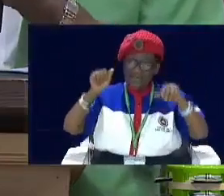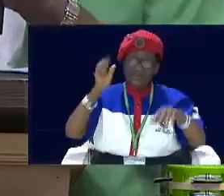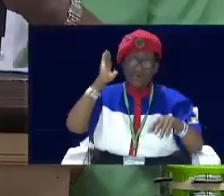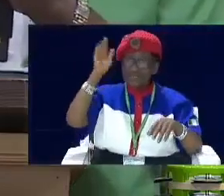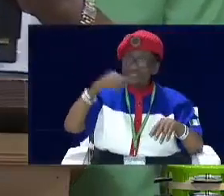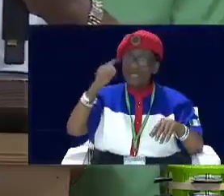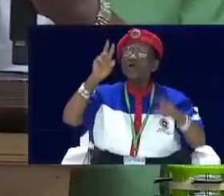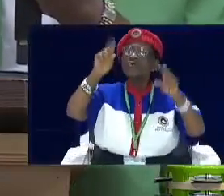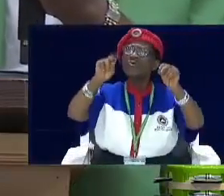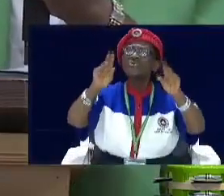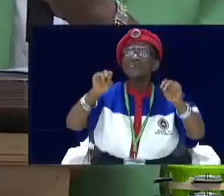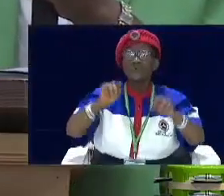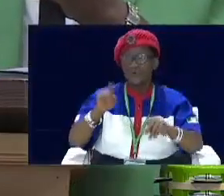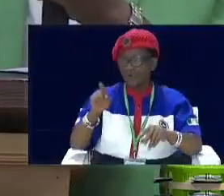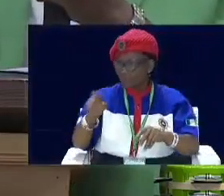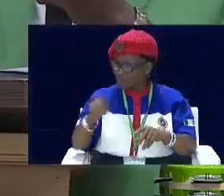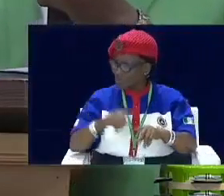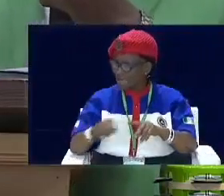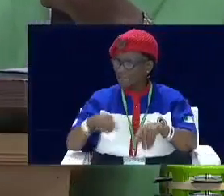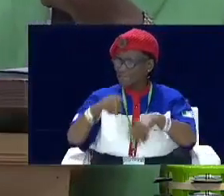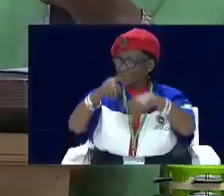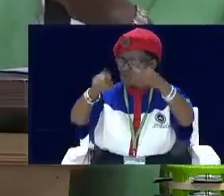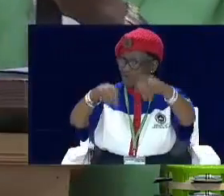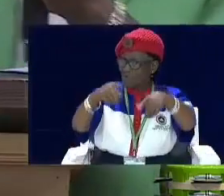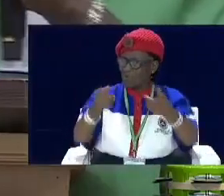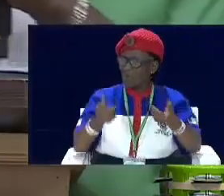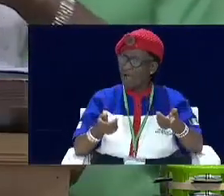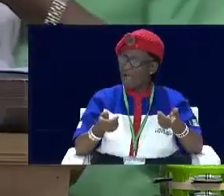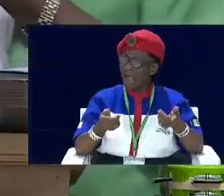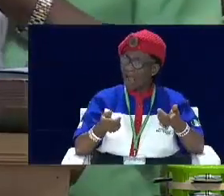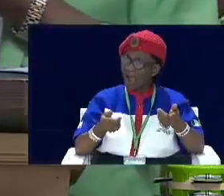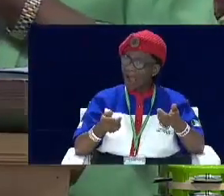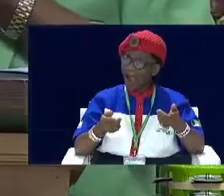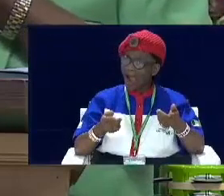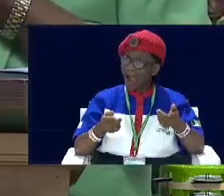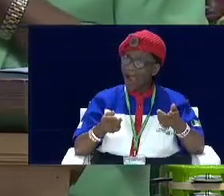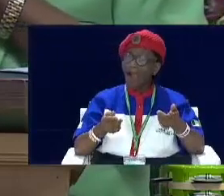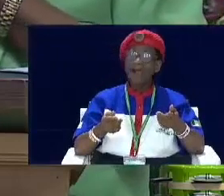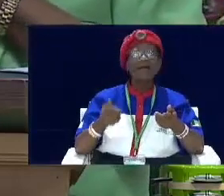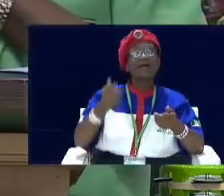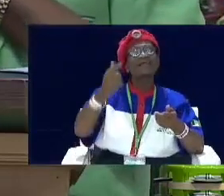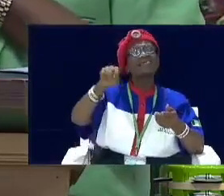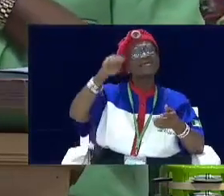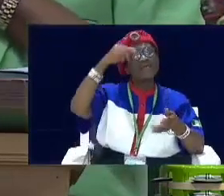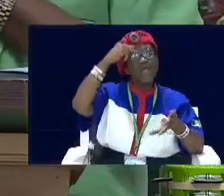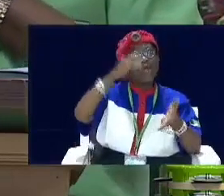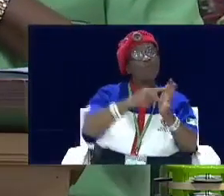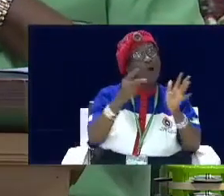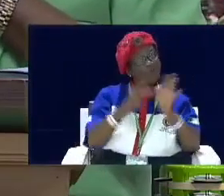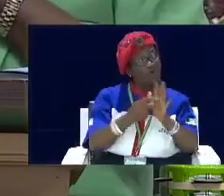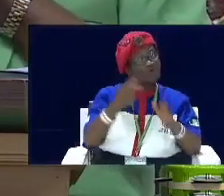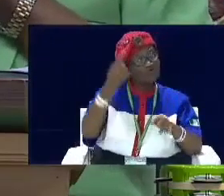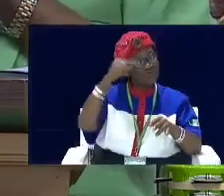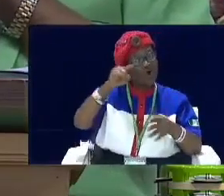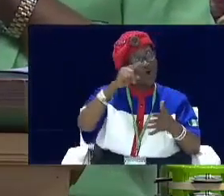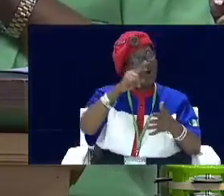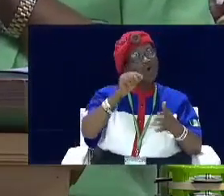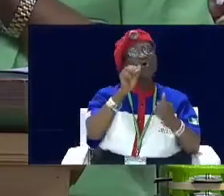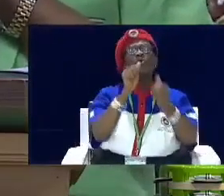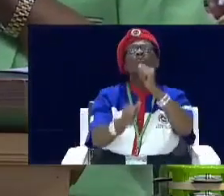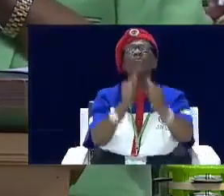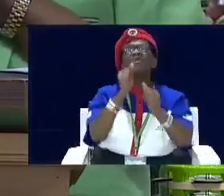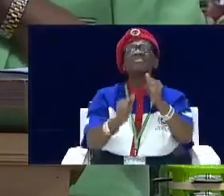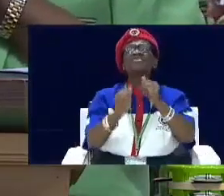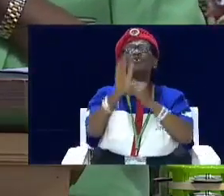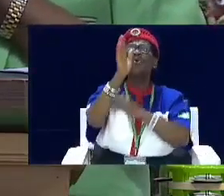Pé ààrẹ odidi orílẹ̀-èdè á ní òòlé lọ. The purpose for which God made you. Ìdí tí Ọlọ́run fi dá